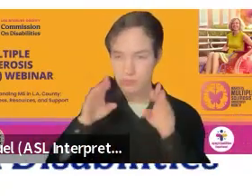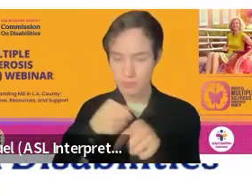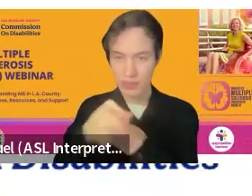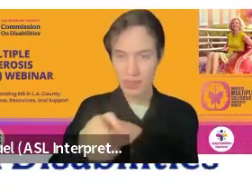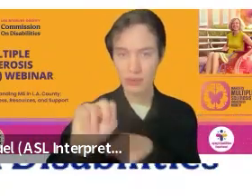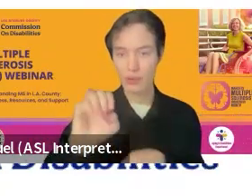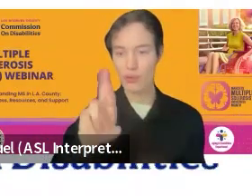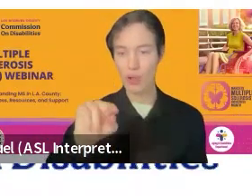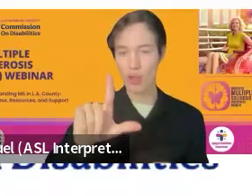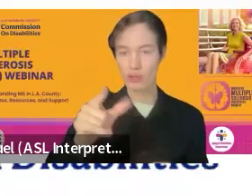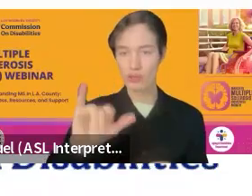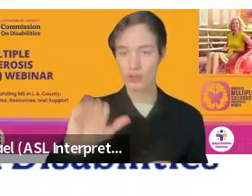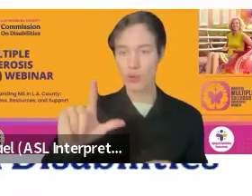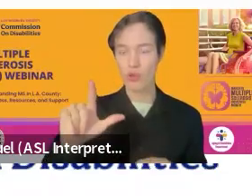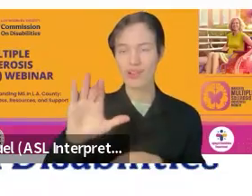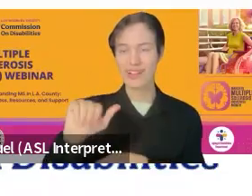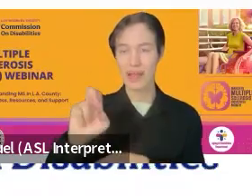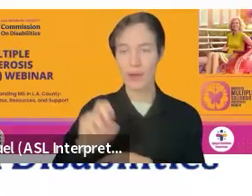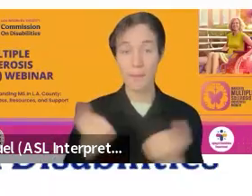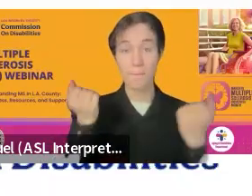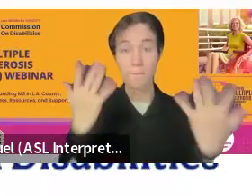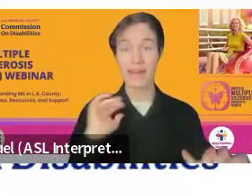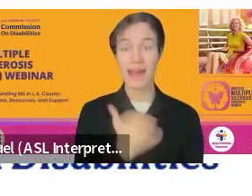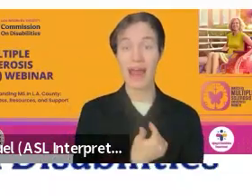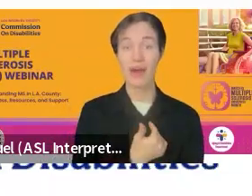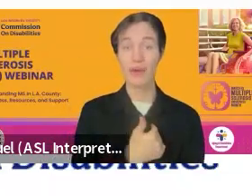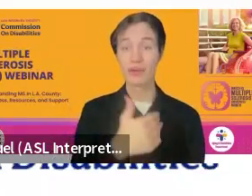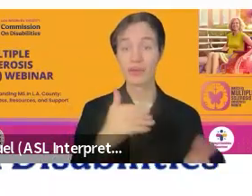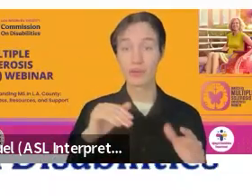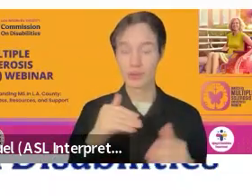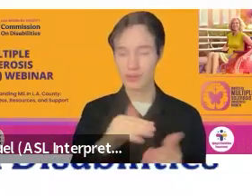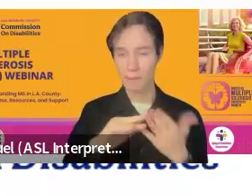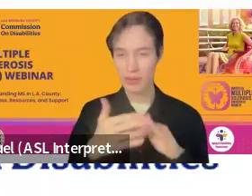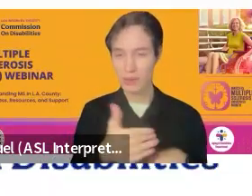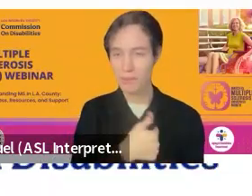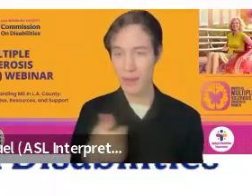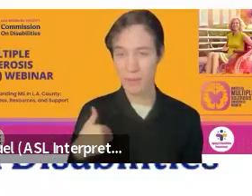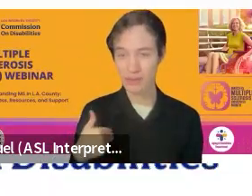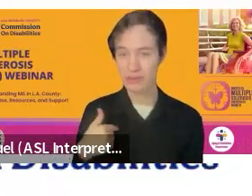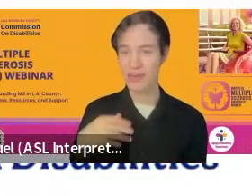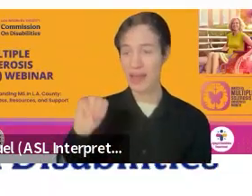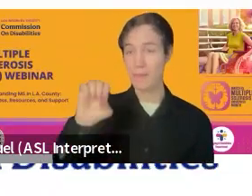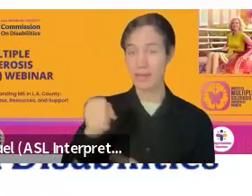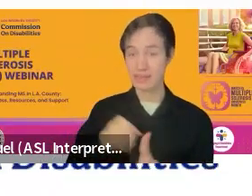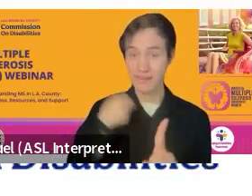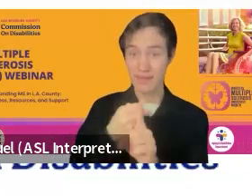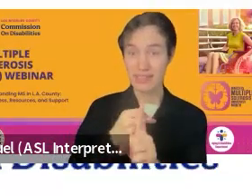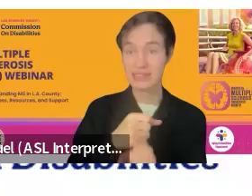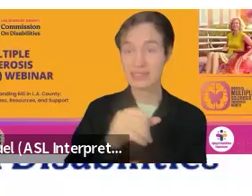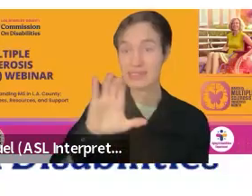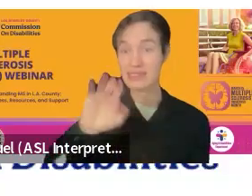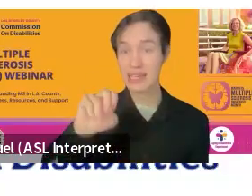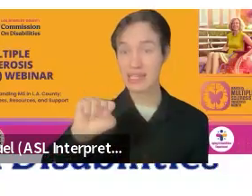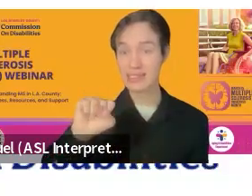For many of our community members, MS affects the central nervous system, leading to various symptoms that impact daily